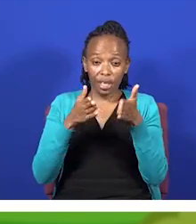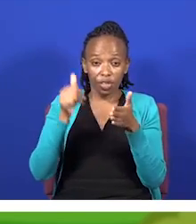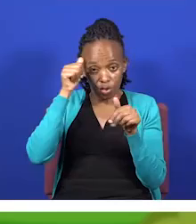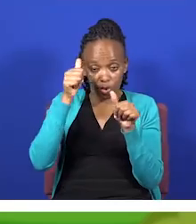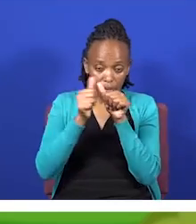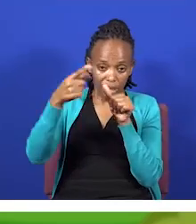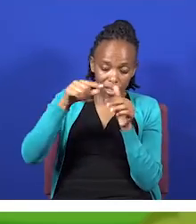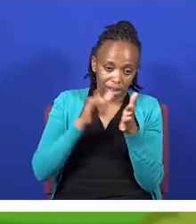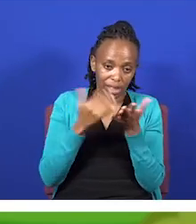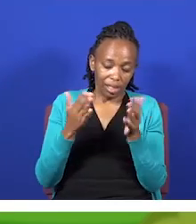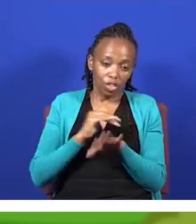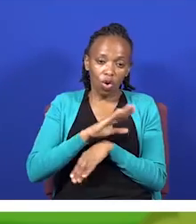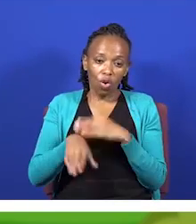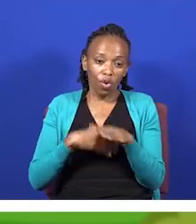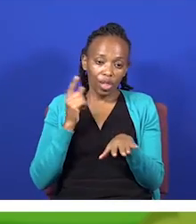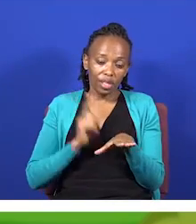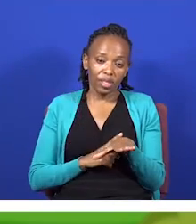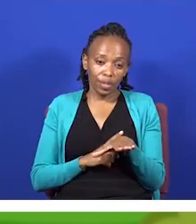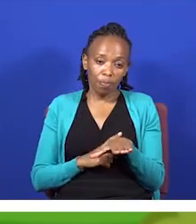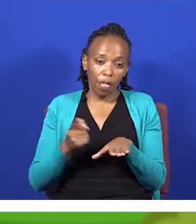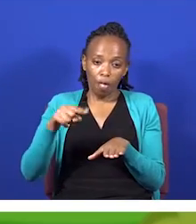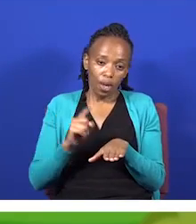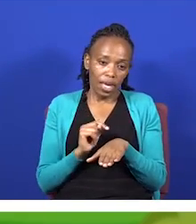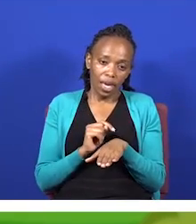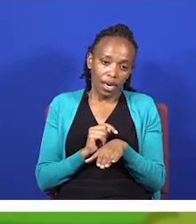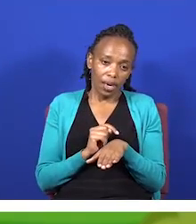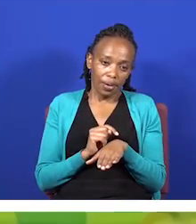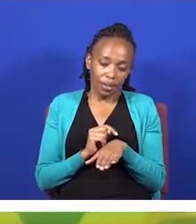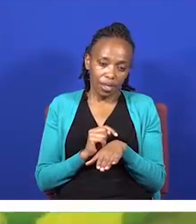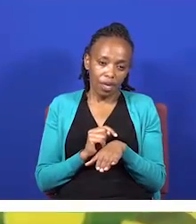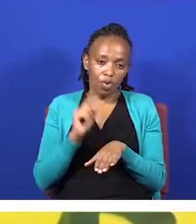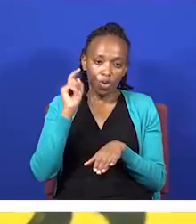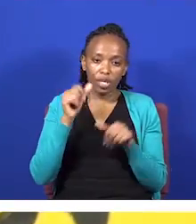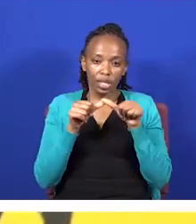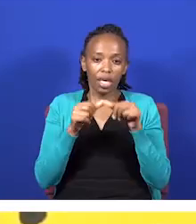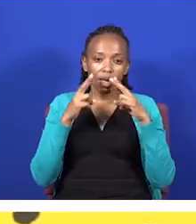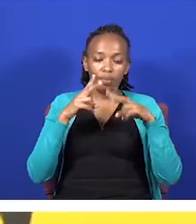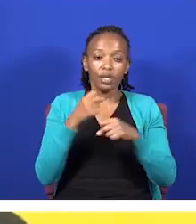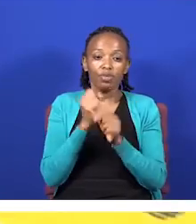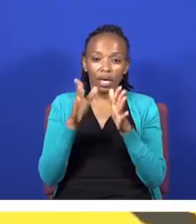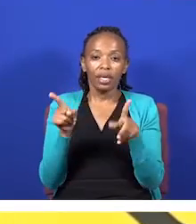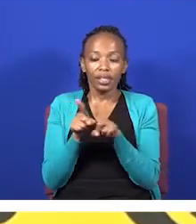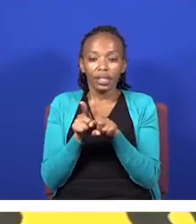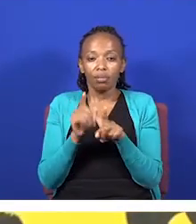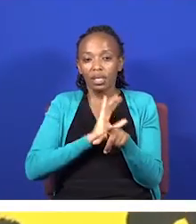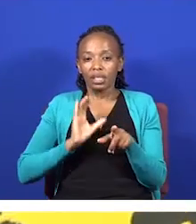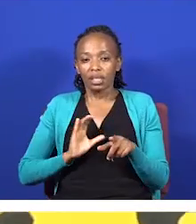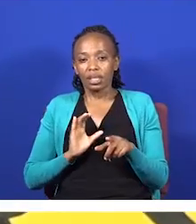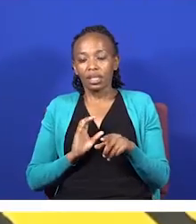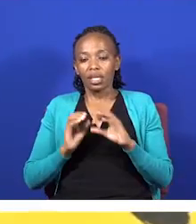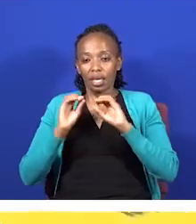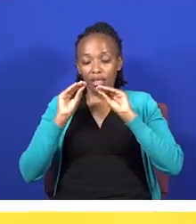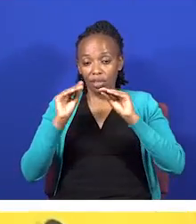that all the time we are supposed to be peacemakers, just as Christ has taught us.